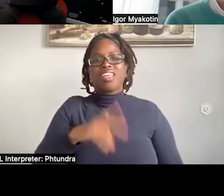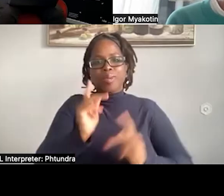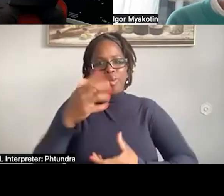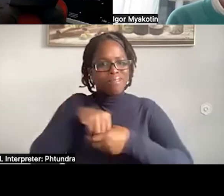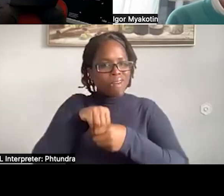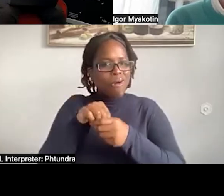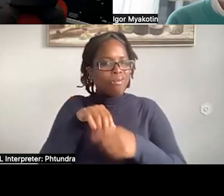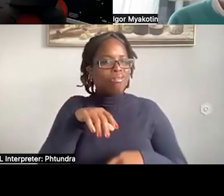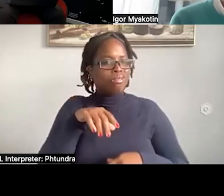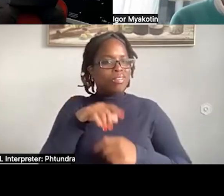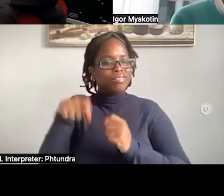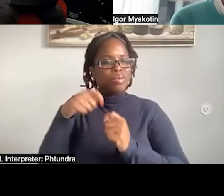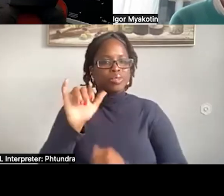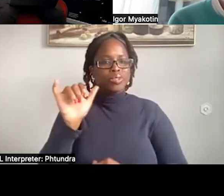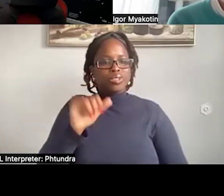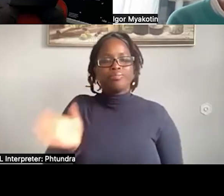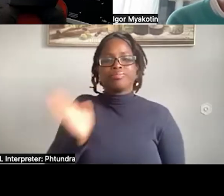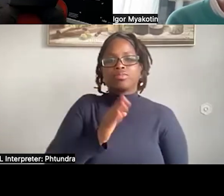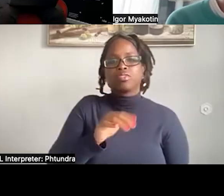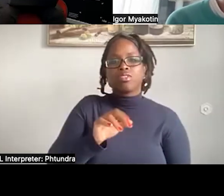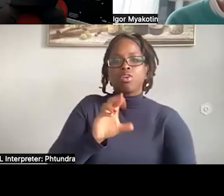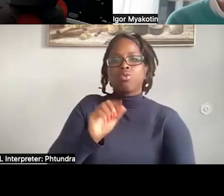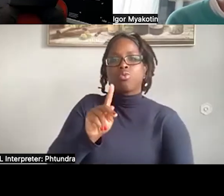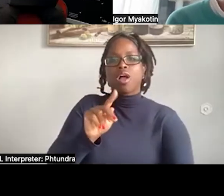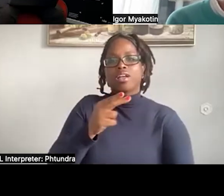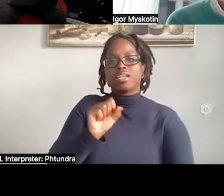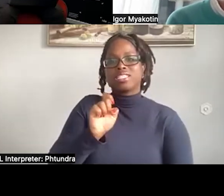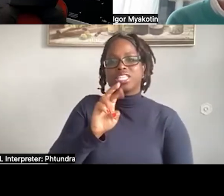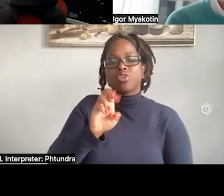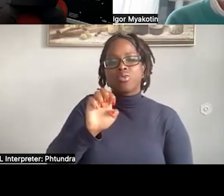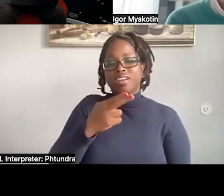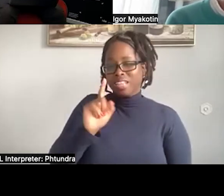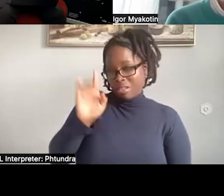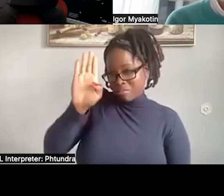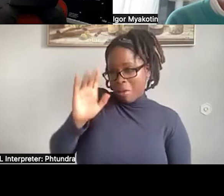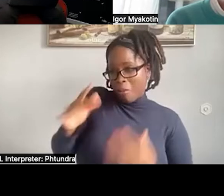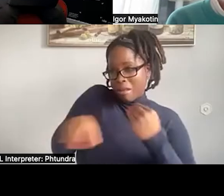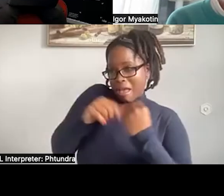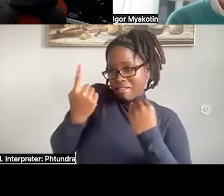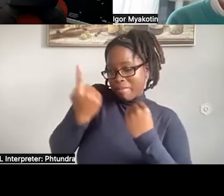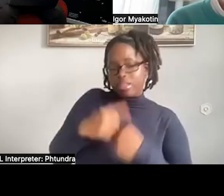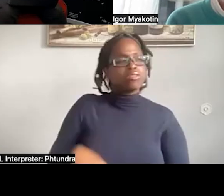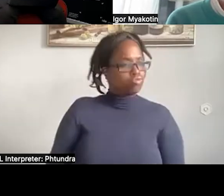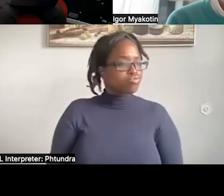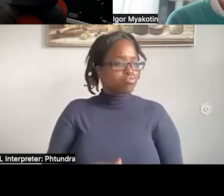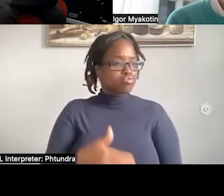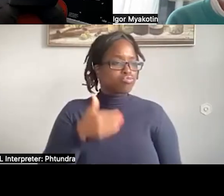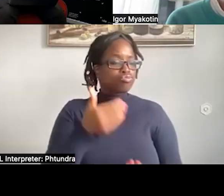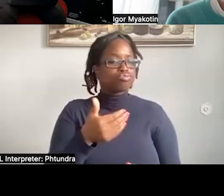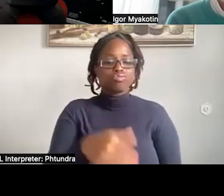I have something to say. Like, can I say something? Absolutely. Yeah. Please so yeah, like